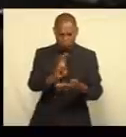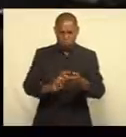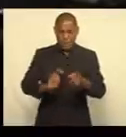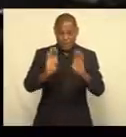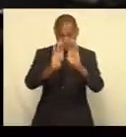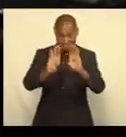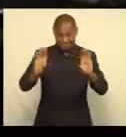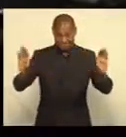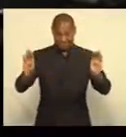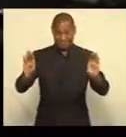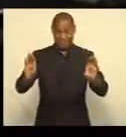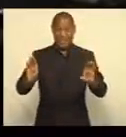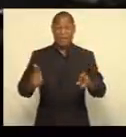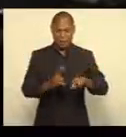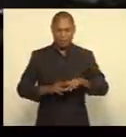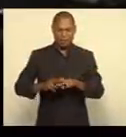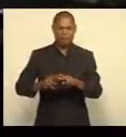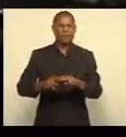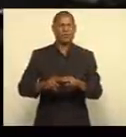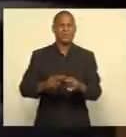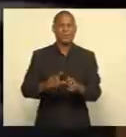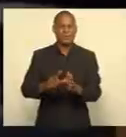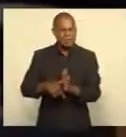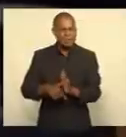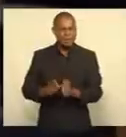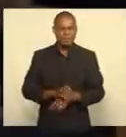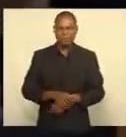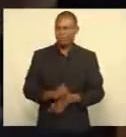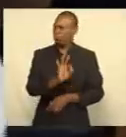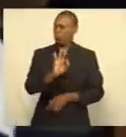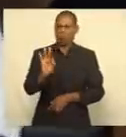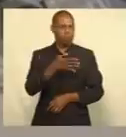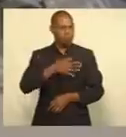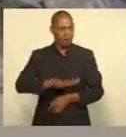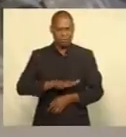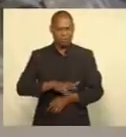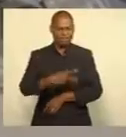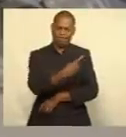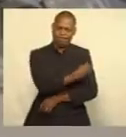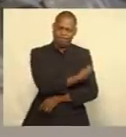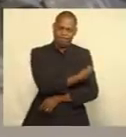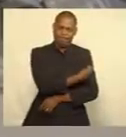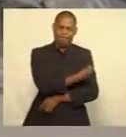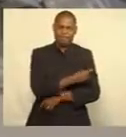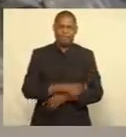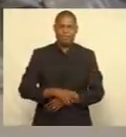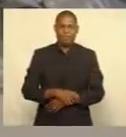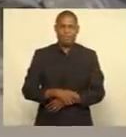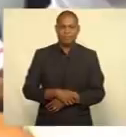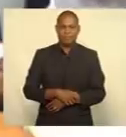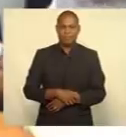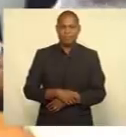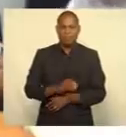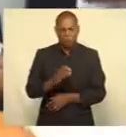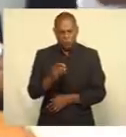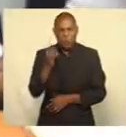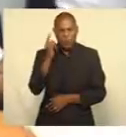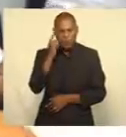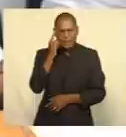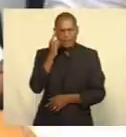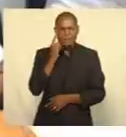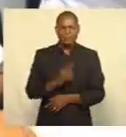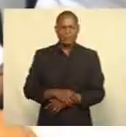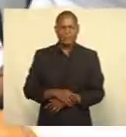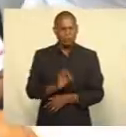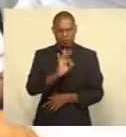article came out, now they're more adamant than ever that they're not going to get the vaccines. And I think that that doesn't only